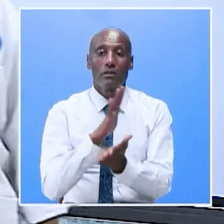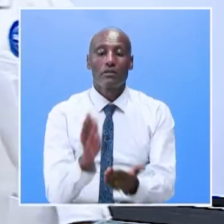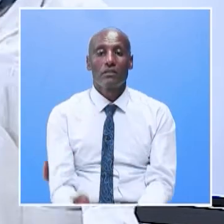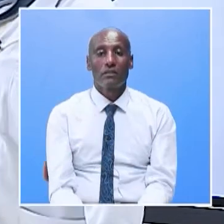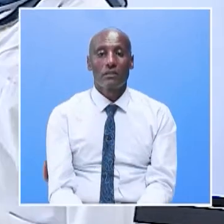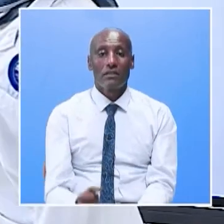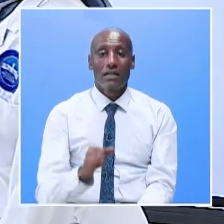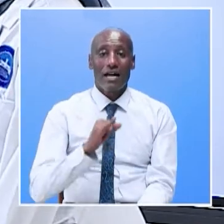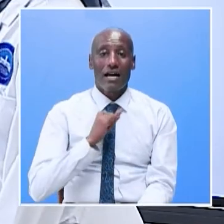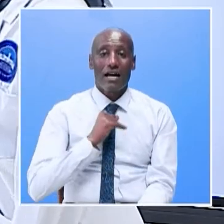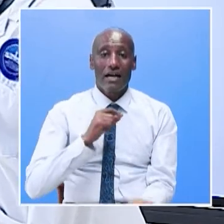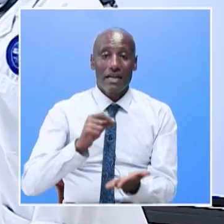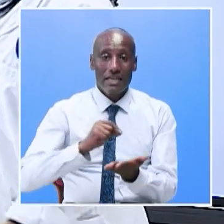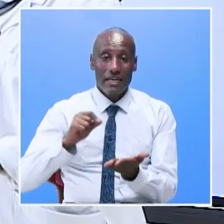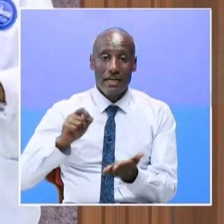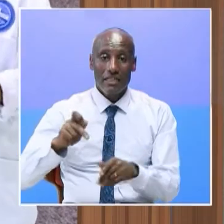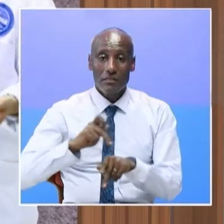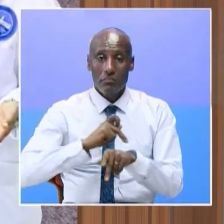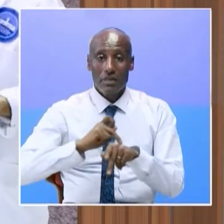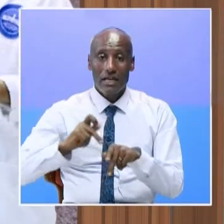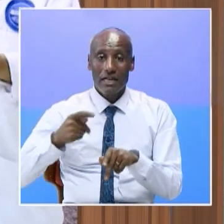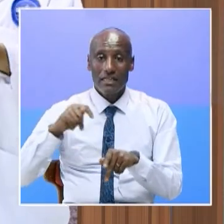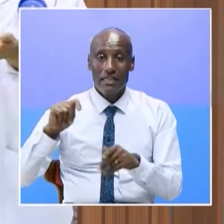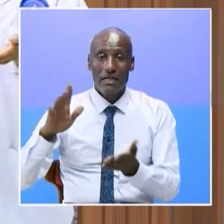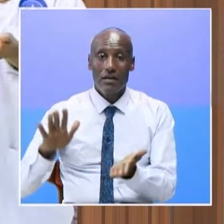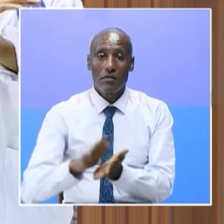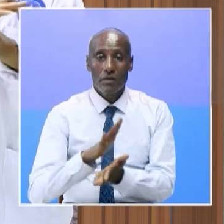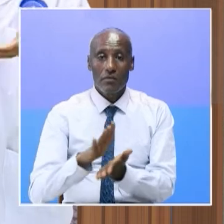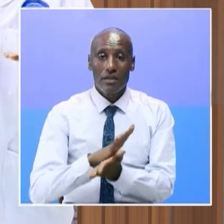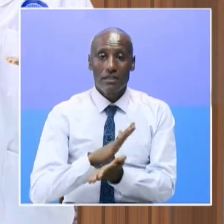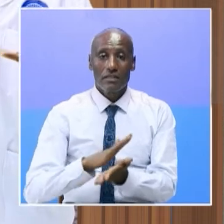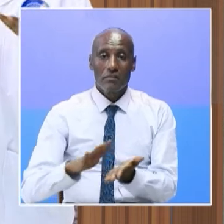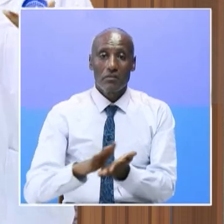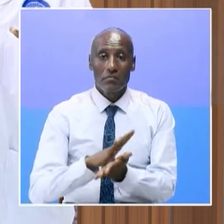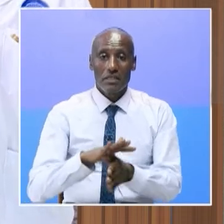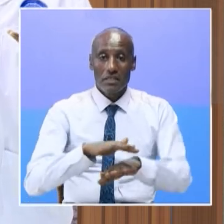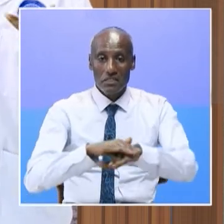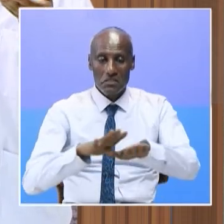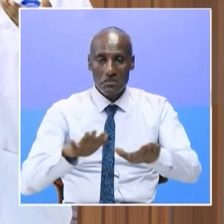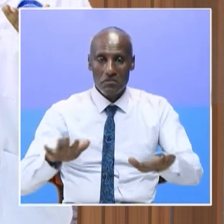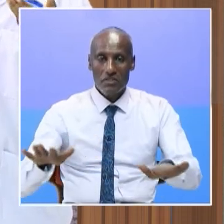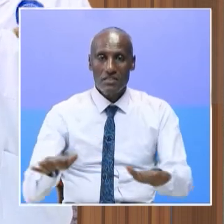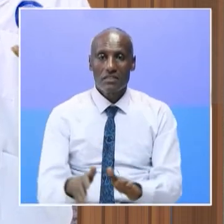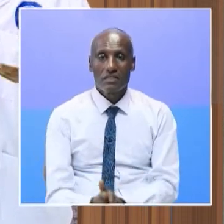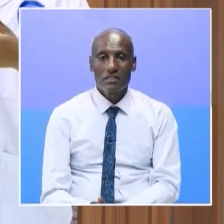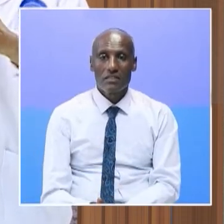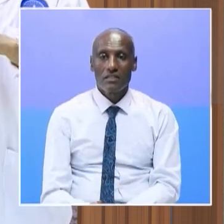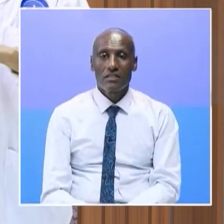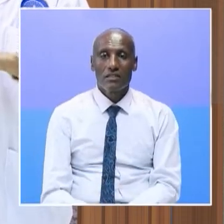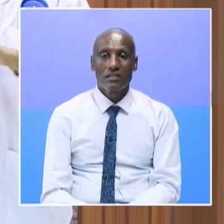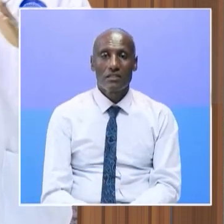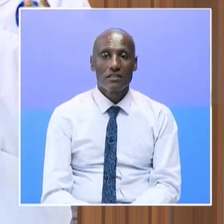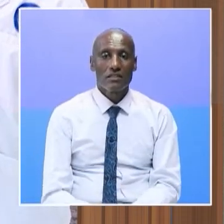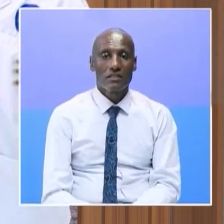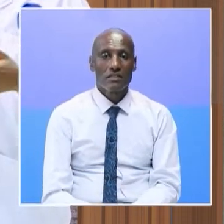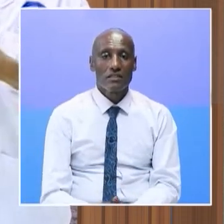blank the paper. Here is, paper is like a surface. So what we call the first, if